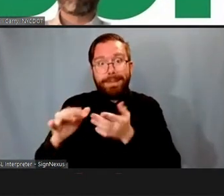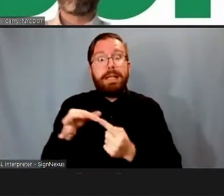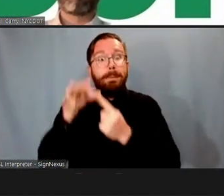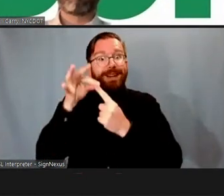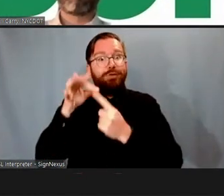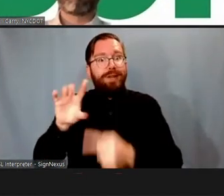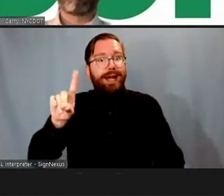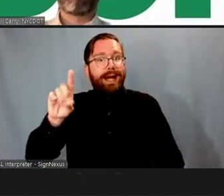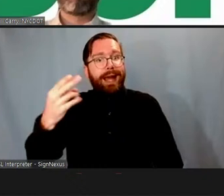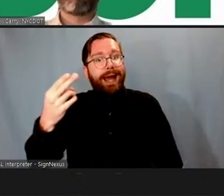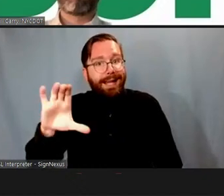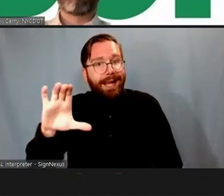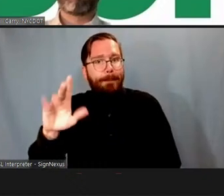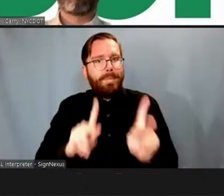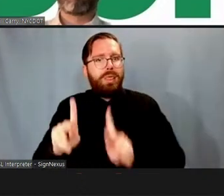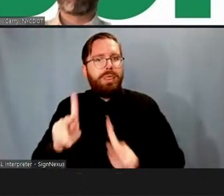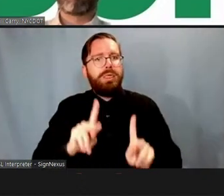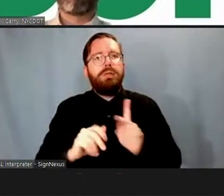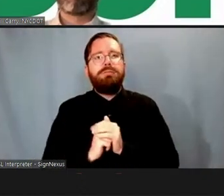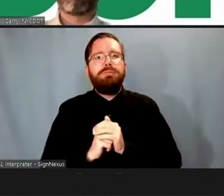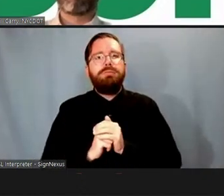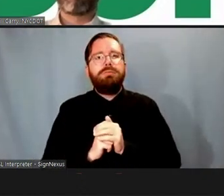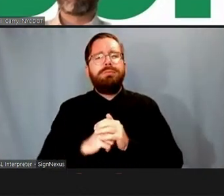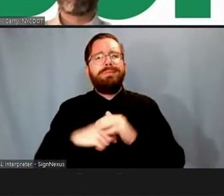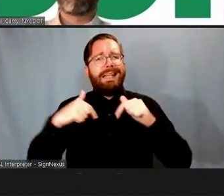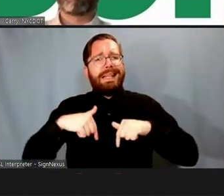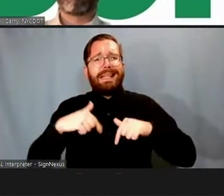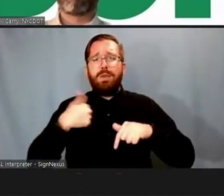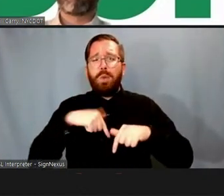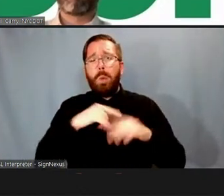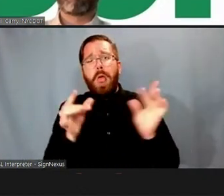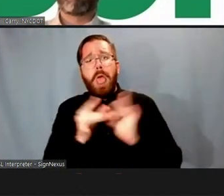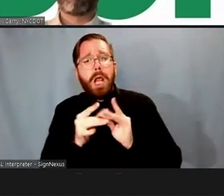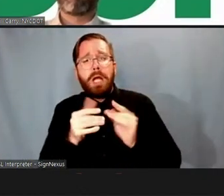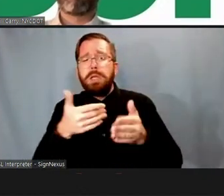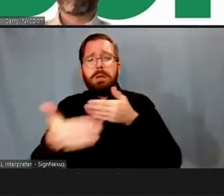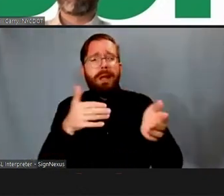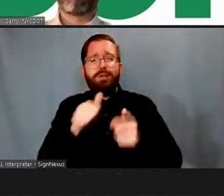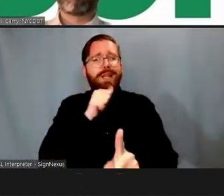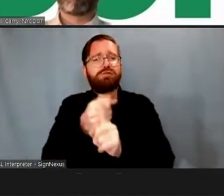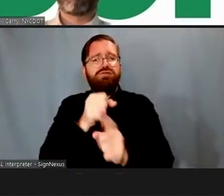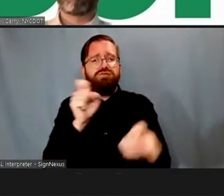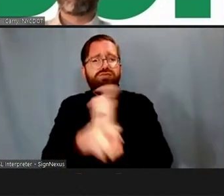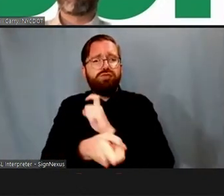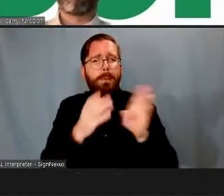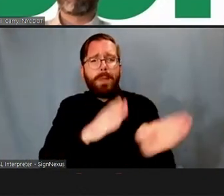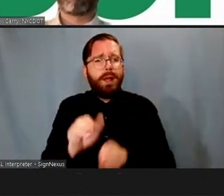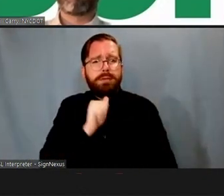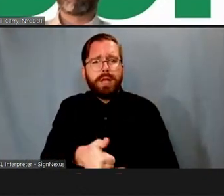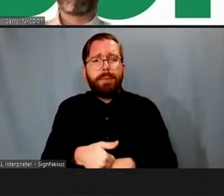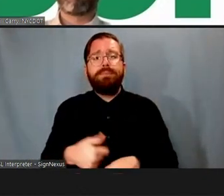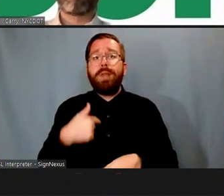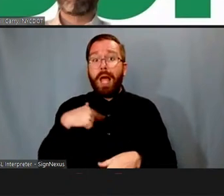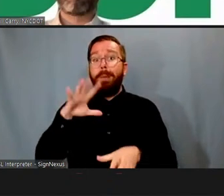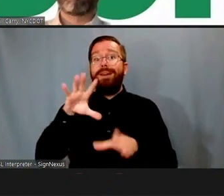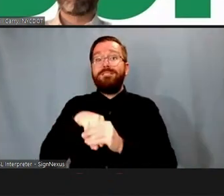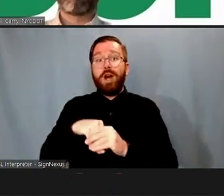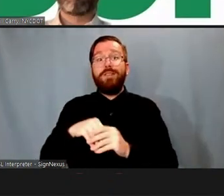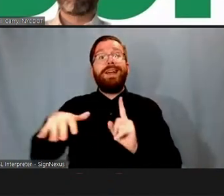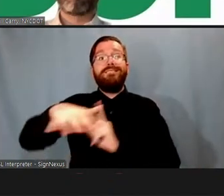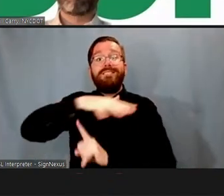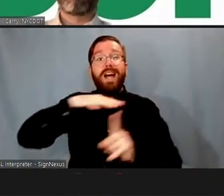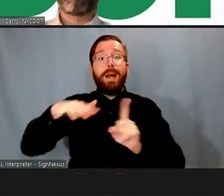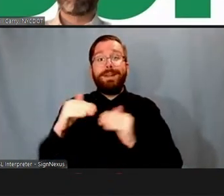decided already what's going to happen and nothing we say is going to change the plans i'm a member of the environmental justice group and you have not